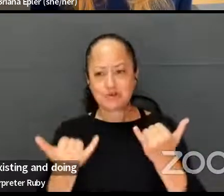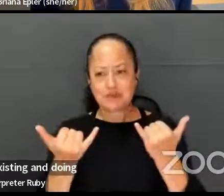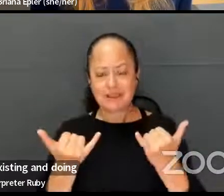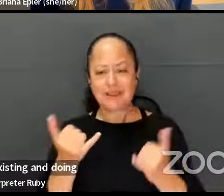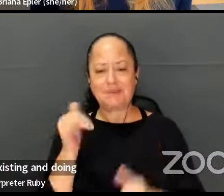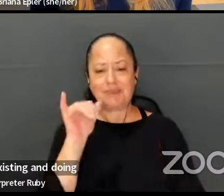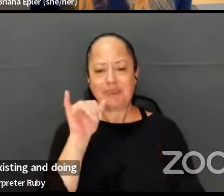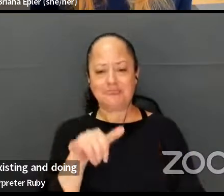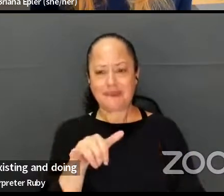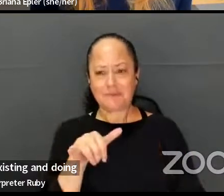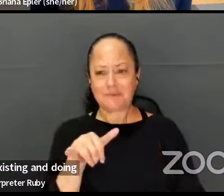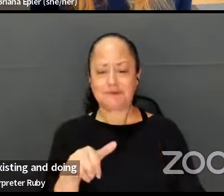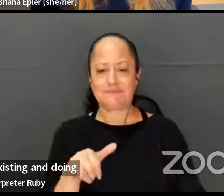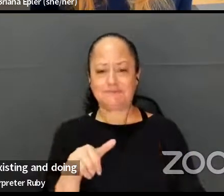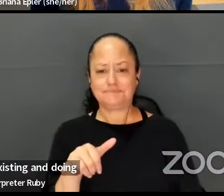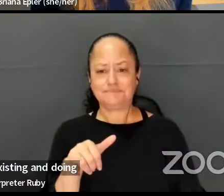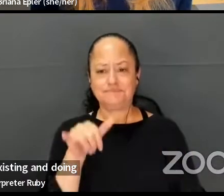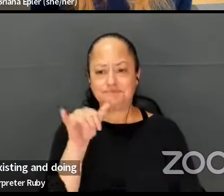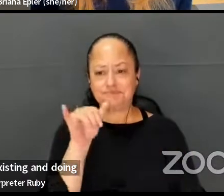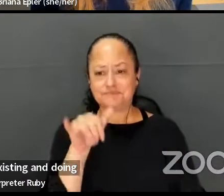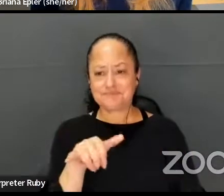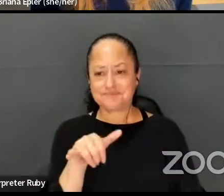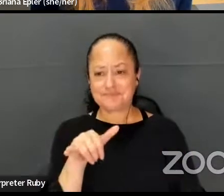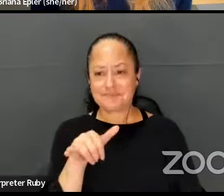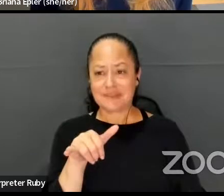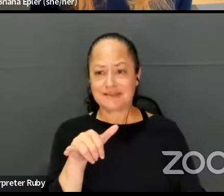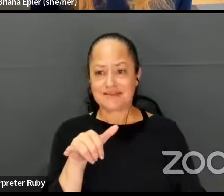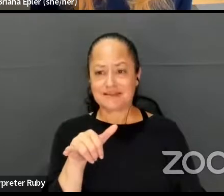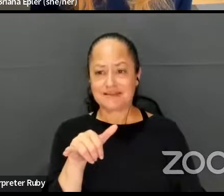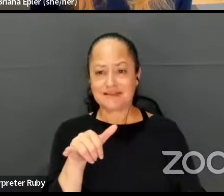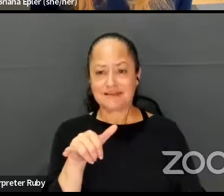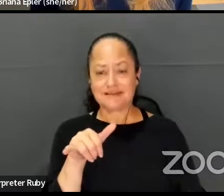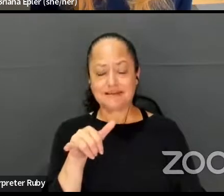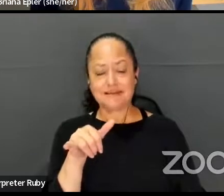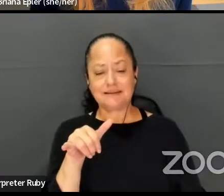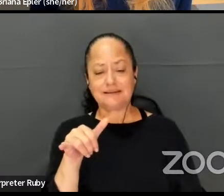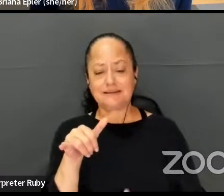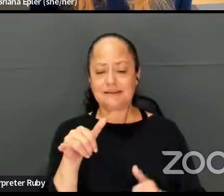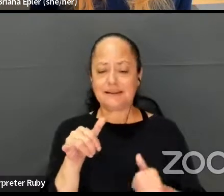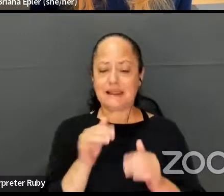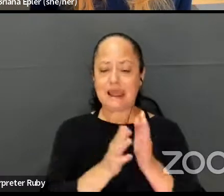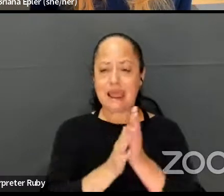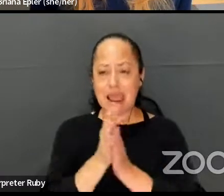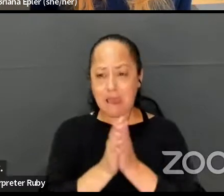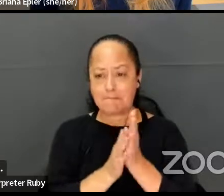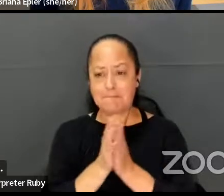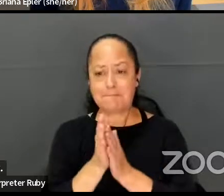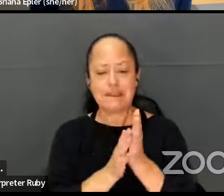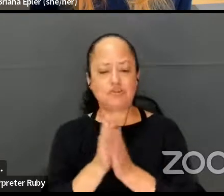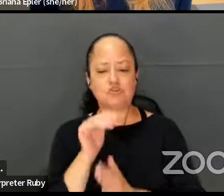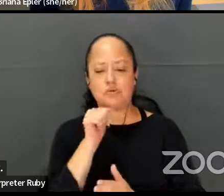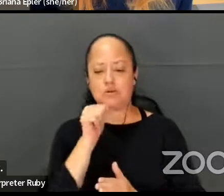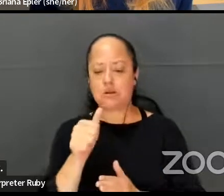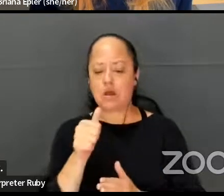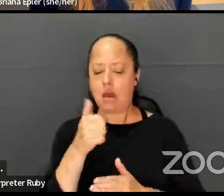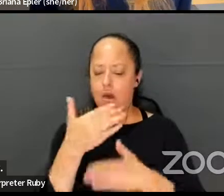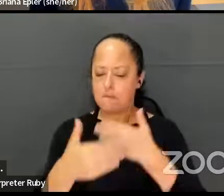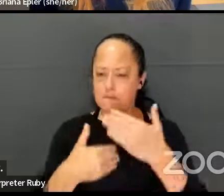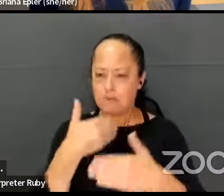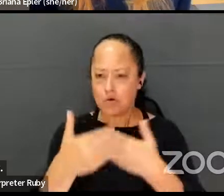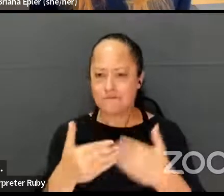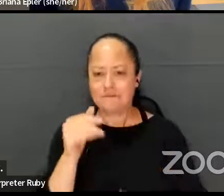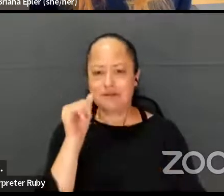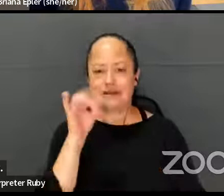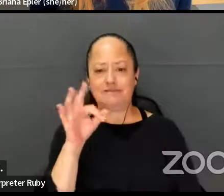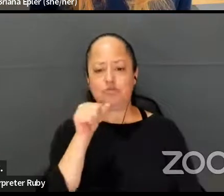be, that's the, it's ambitions, but I think we're not going to move the needle if we